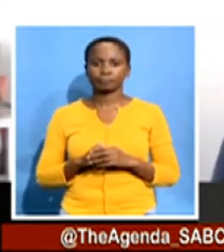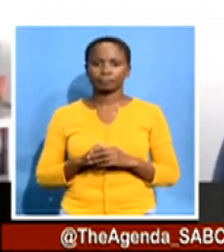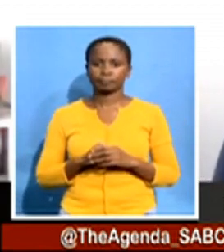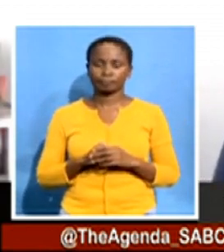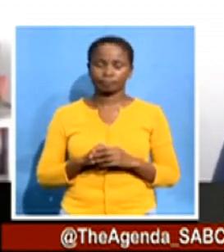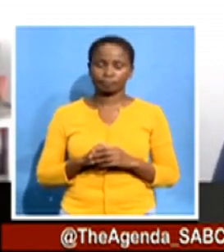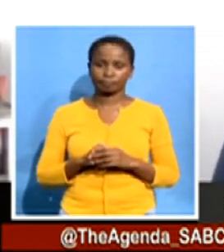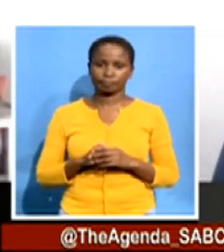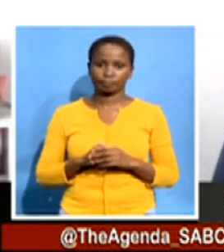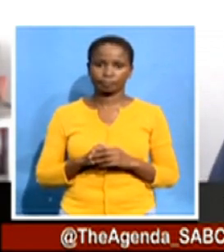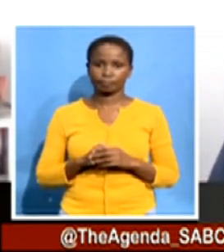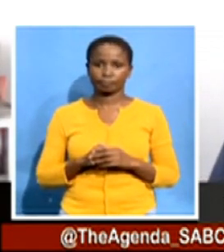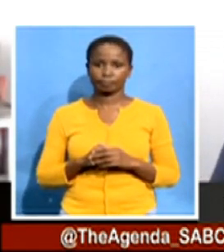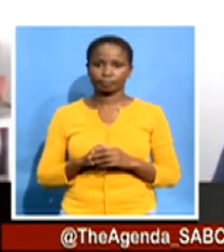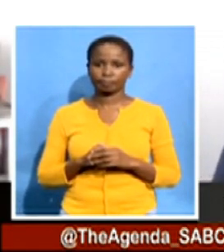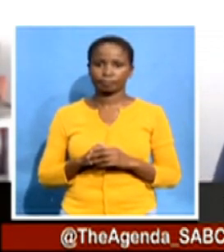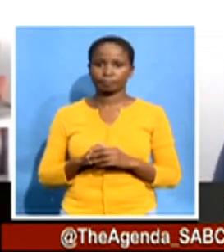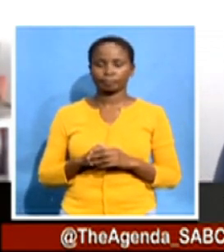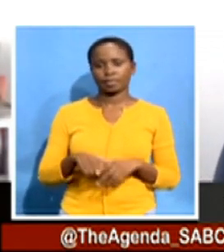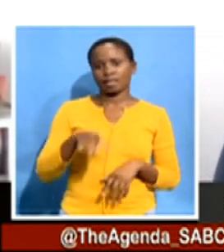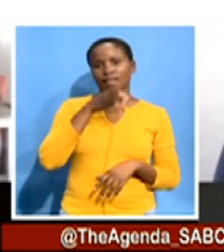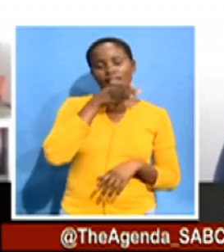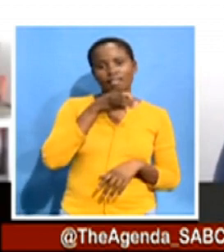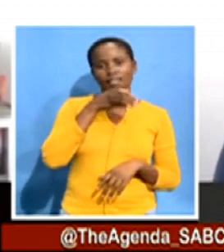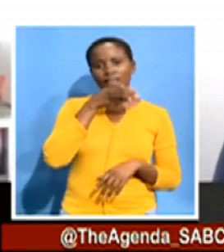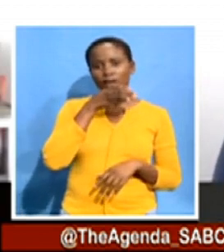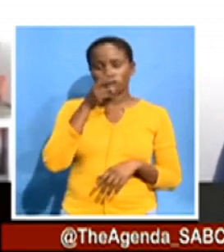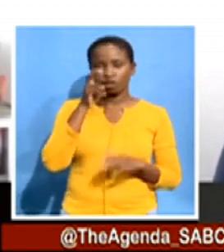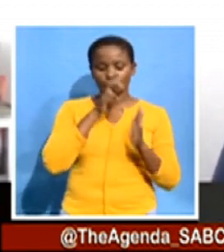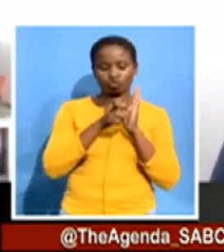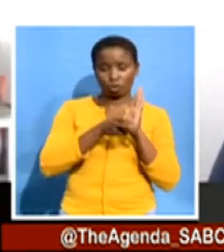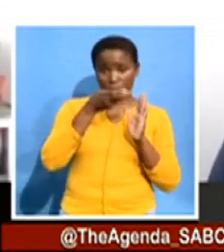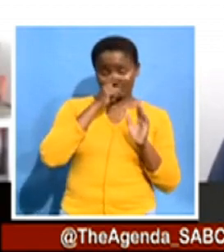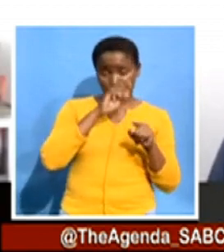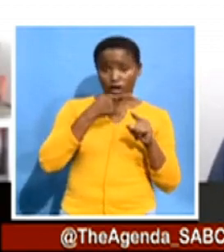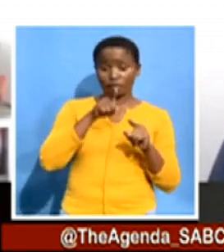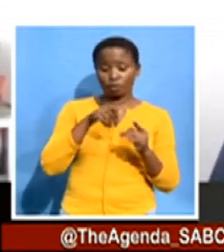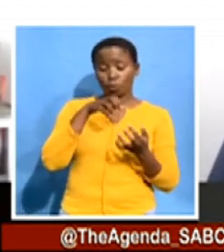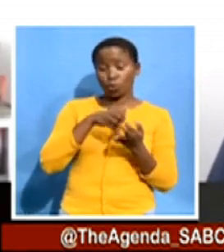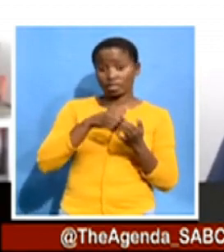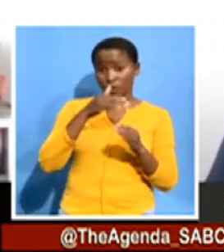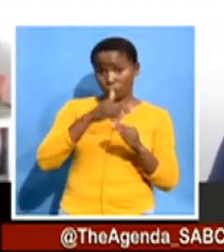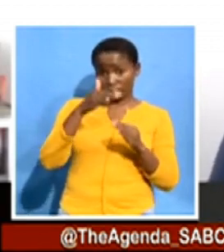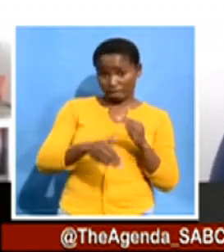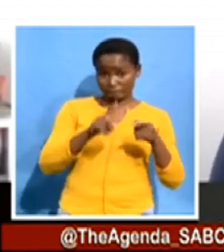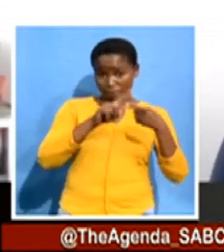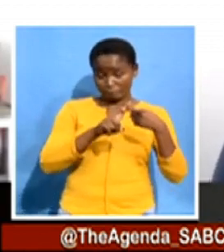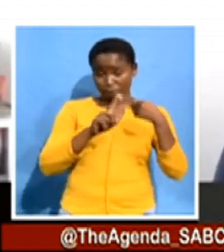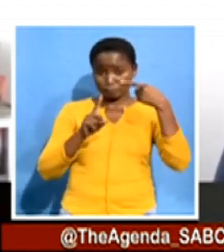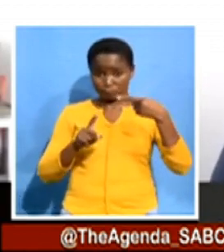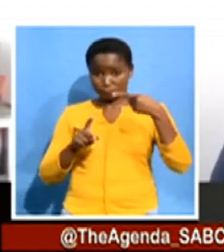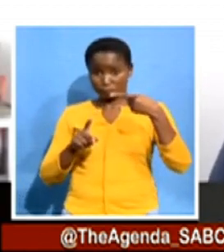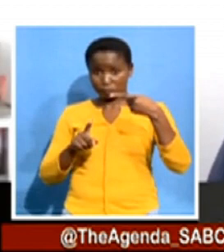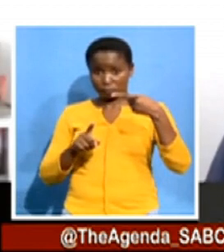alcohol restrictions that were introduced for the Easter weekend. That is the restrictions on off-site sales